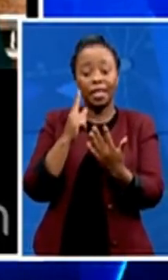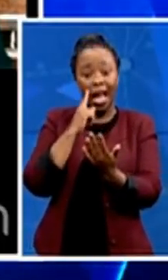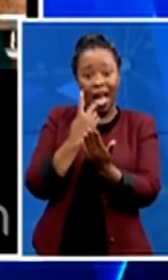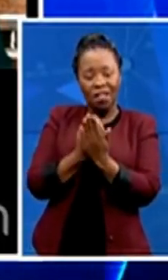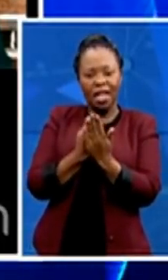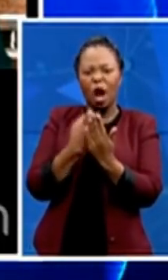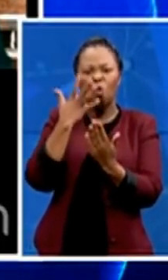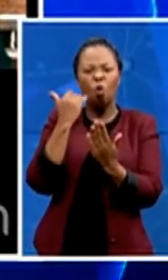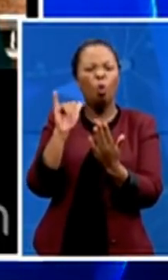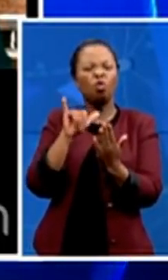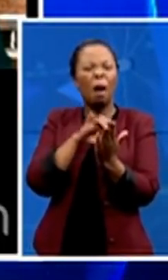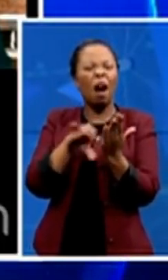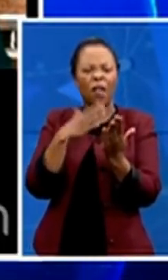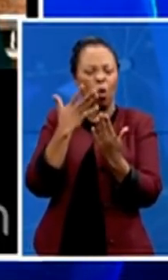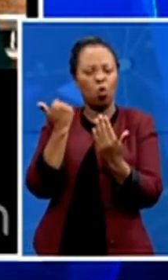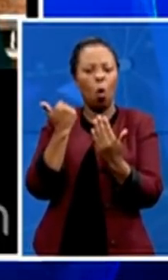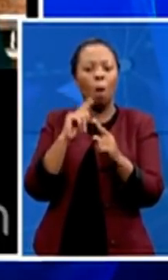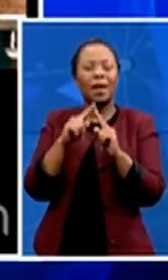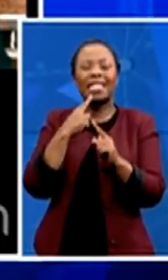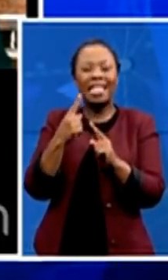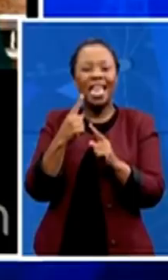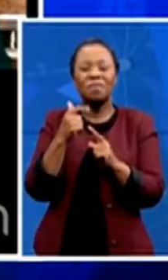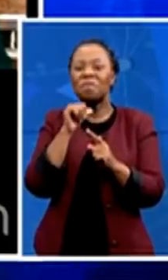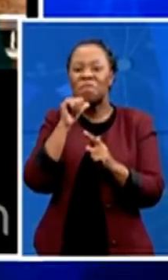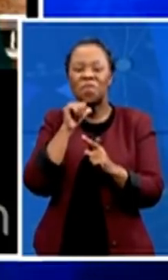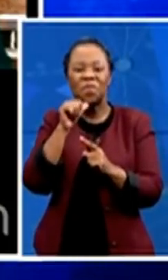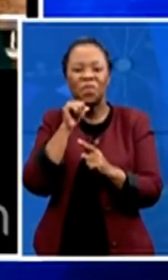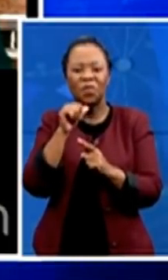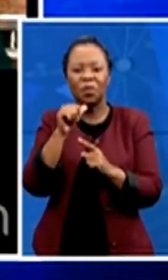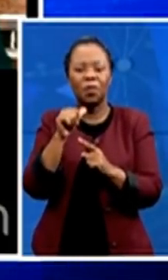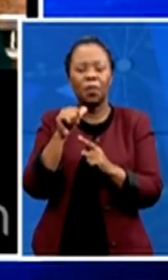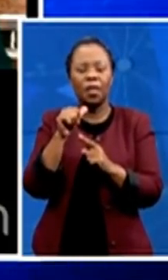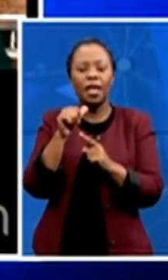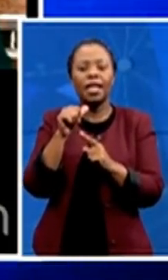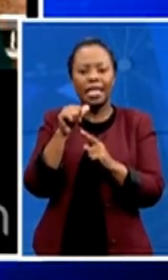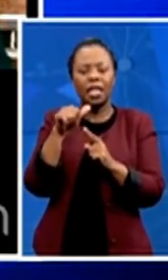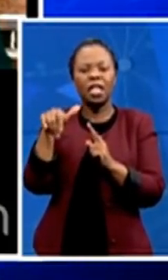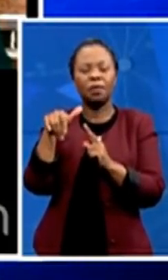in a situation where you would say that the